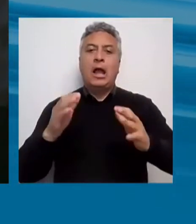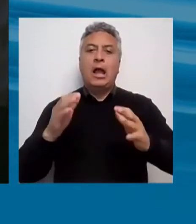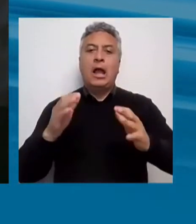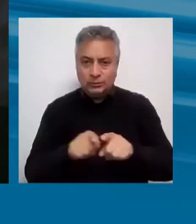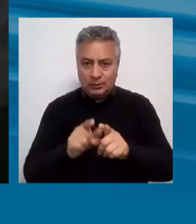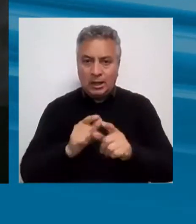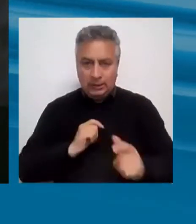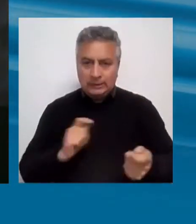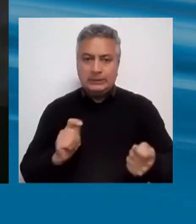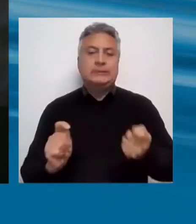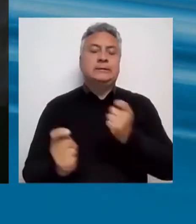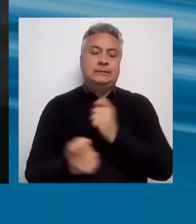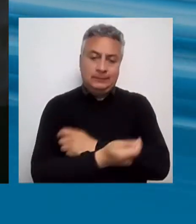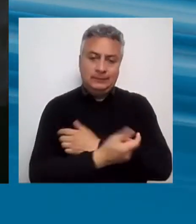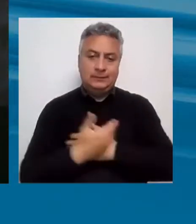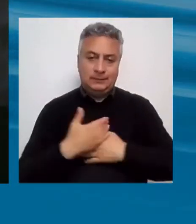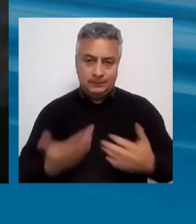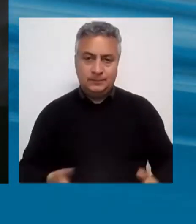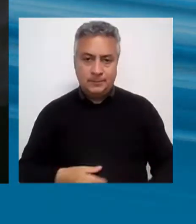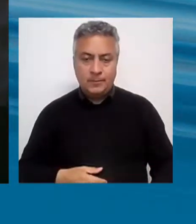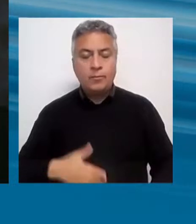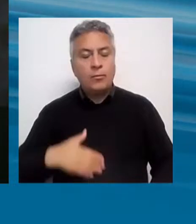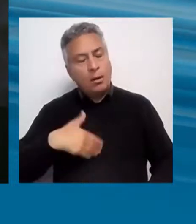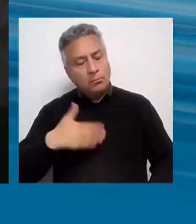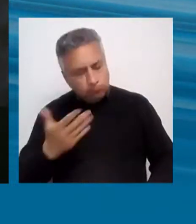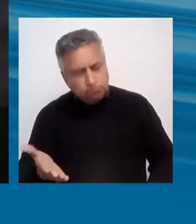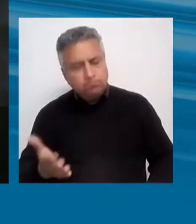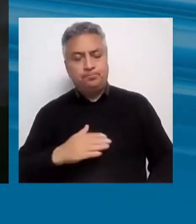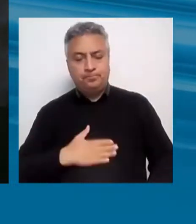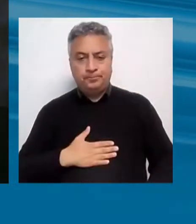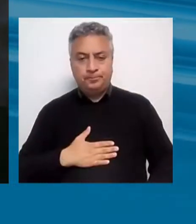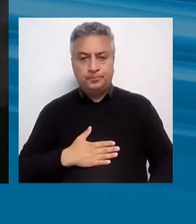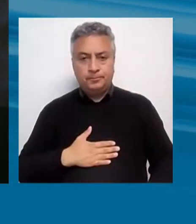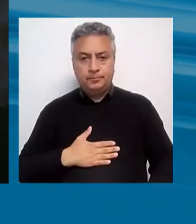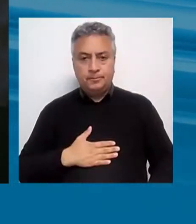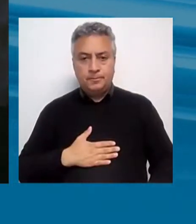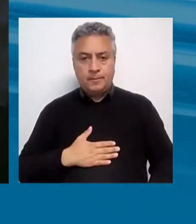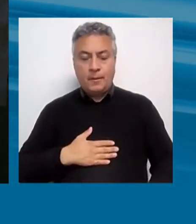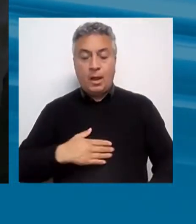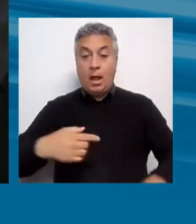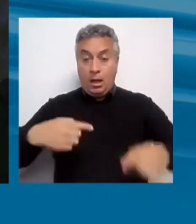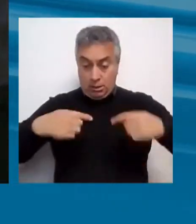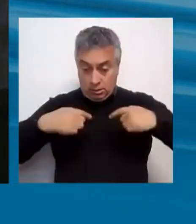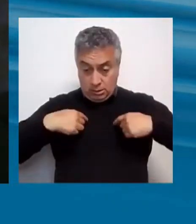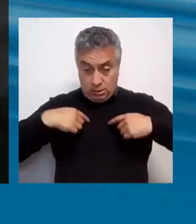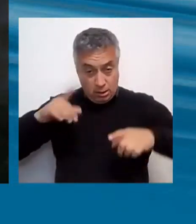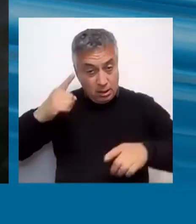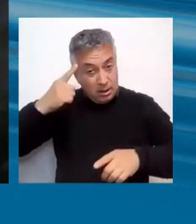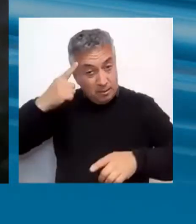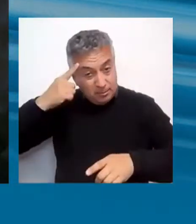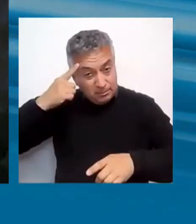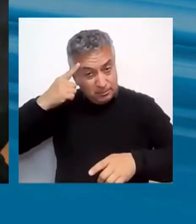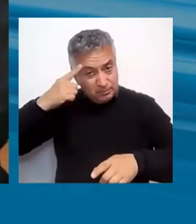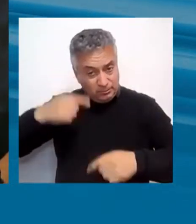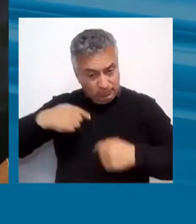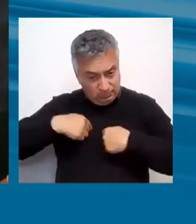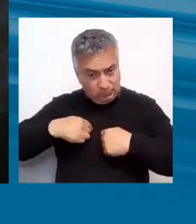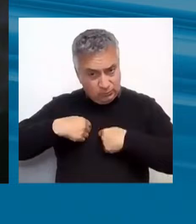something completely opposite to what we all want. And that is why, personally,